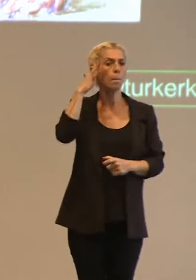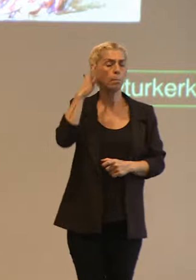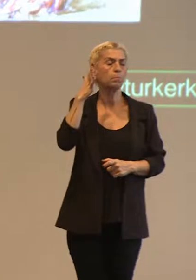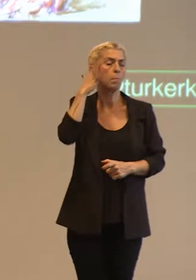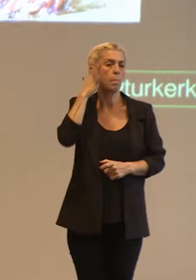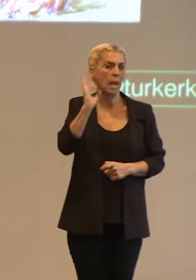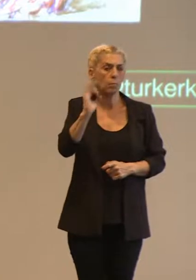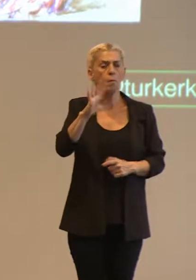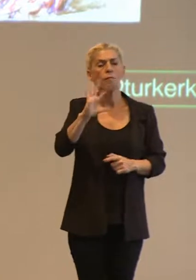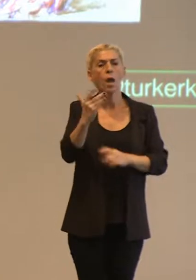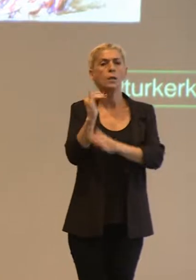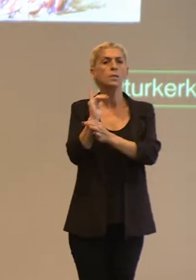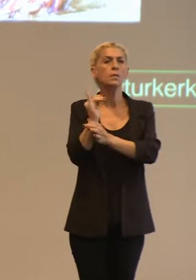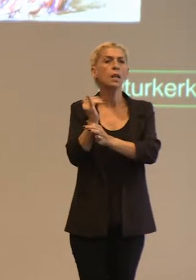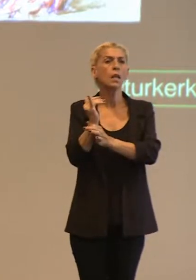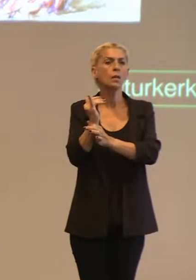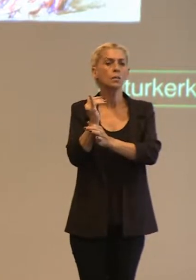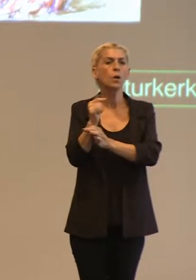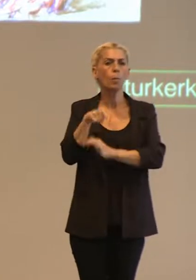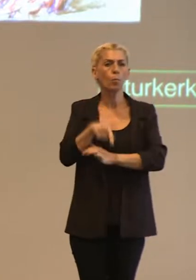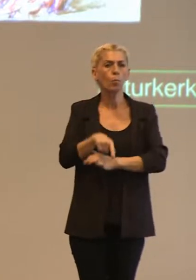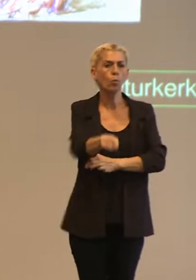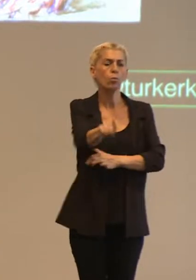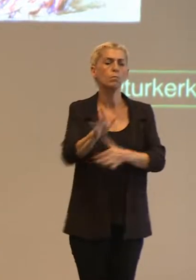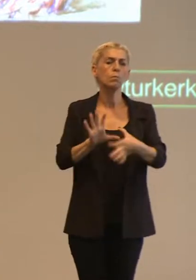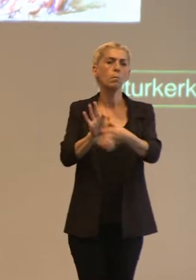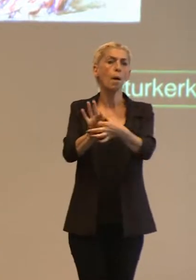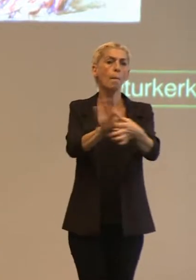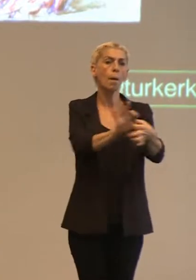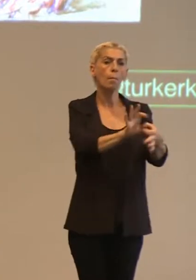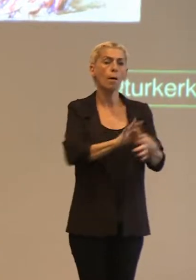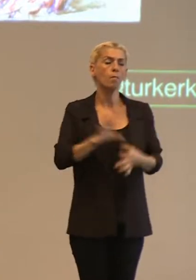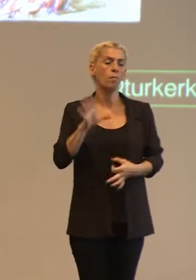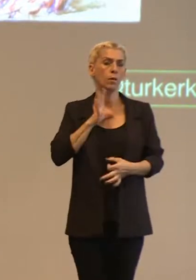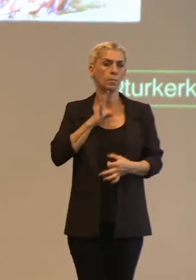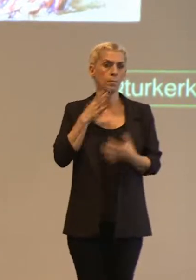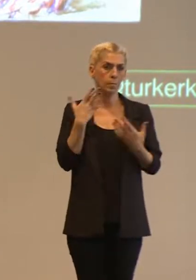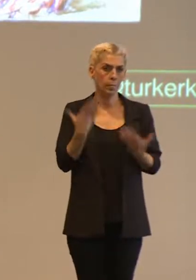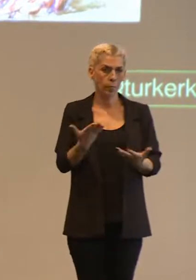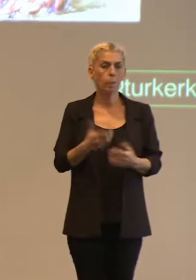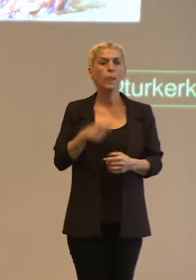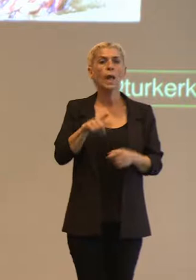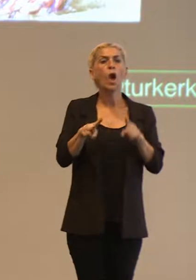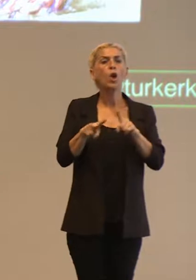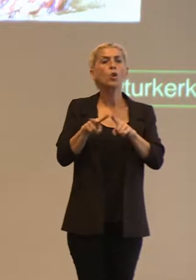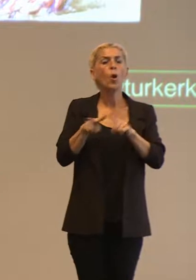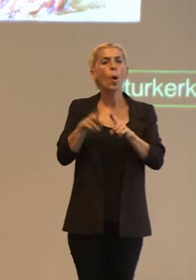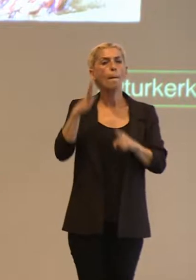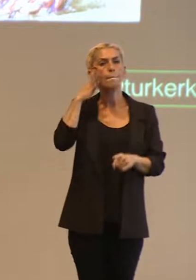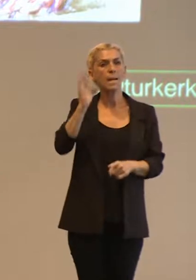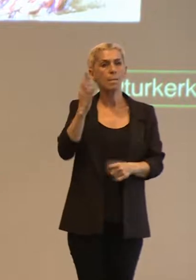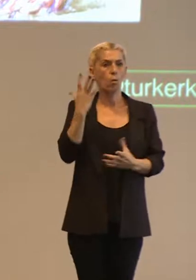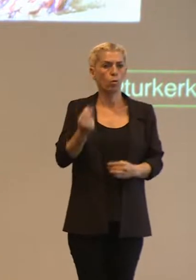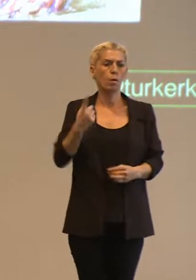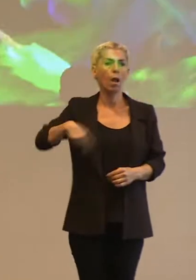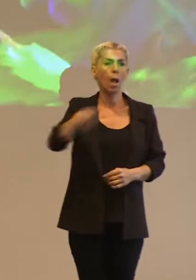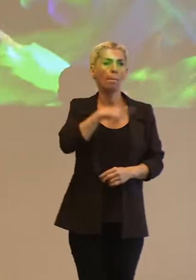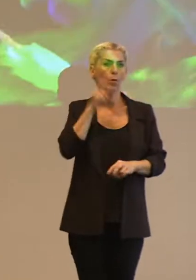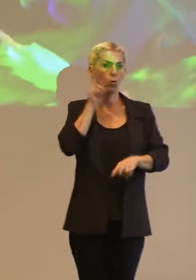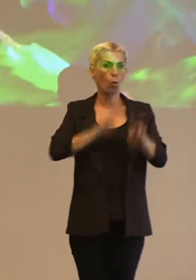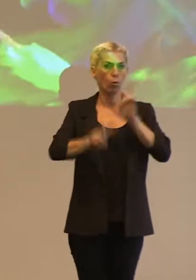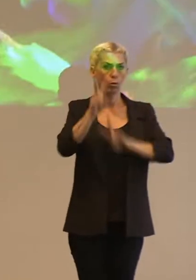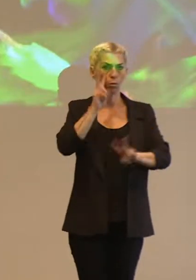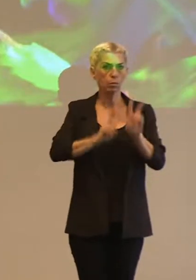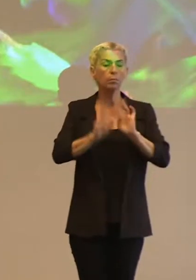and other social sciences and other uh works of art also pay passed